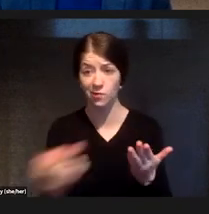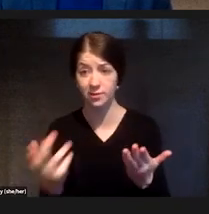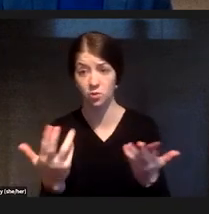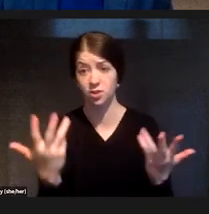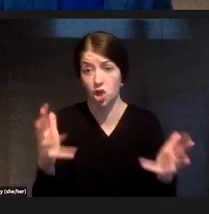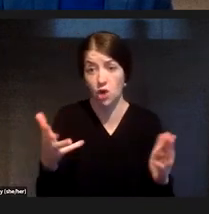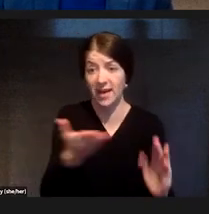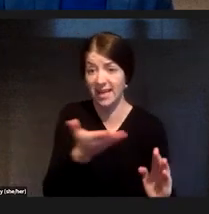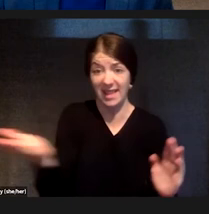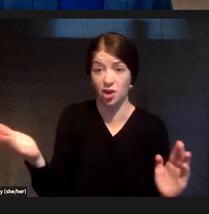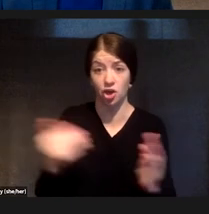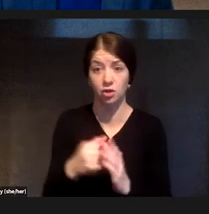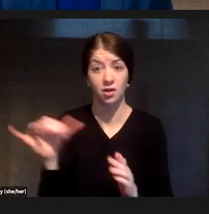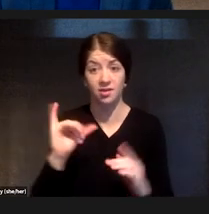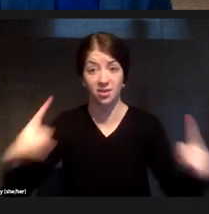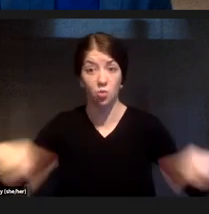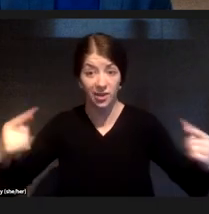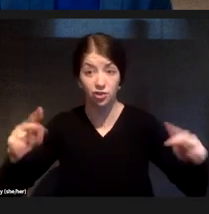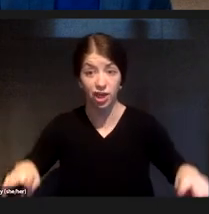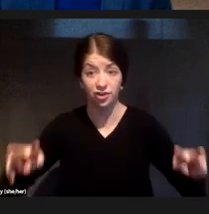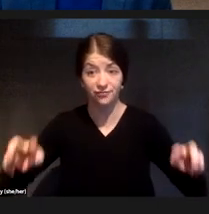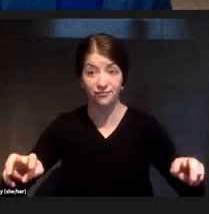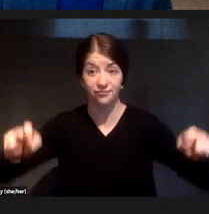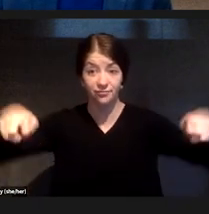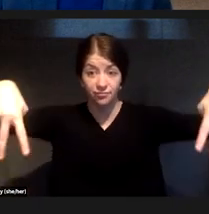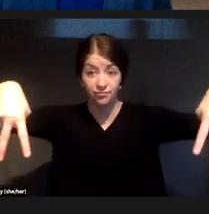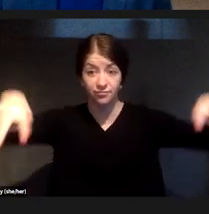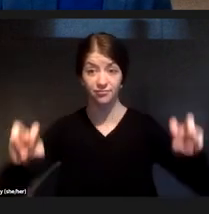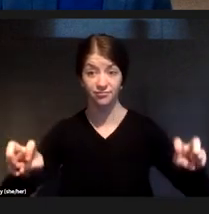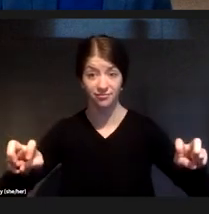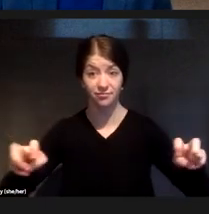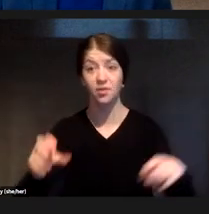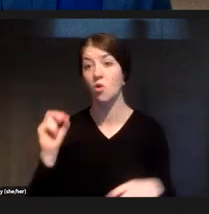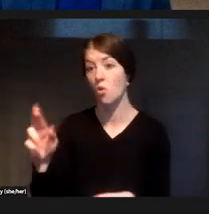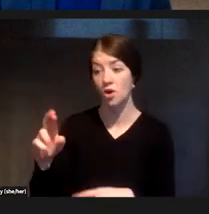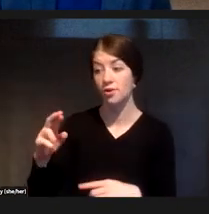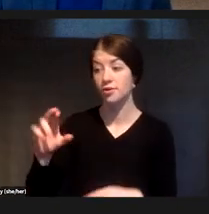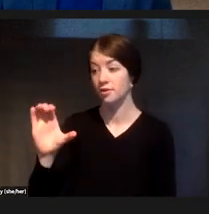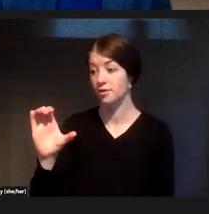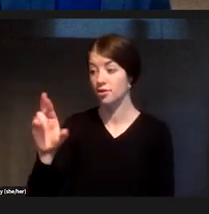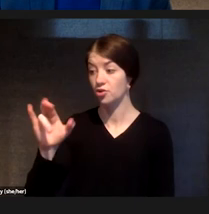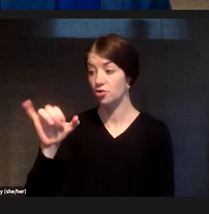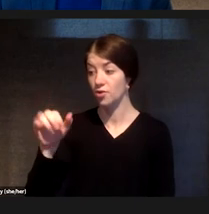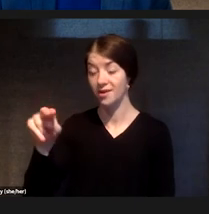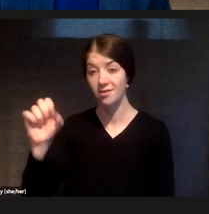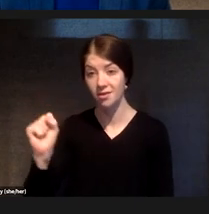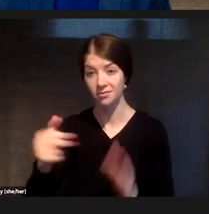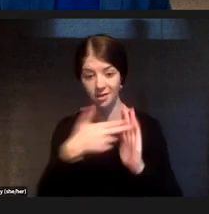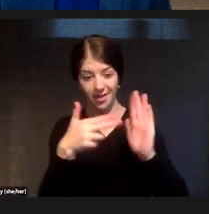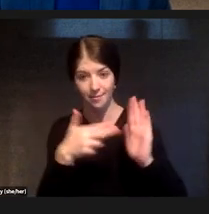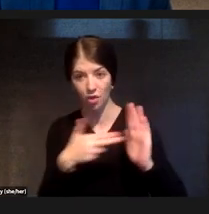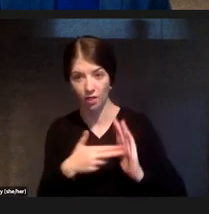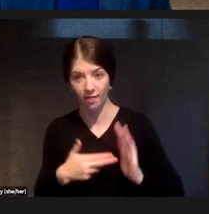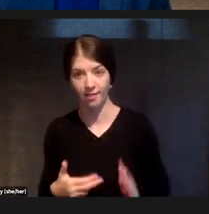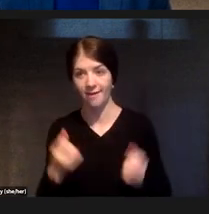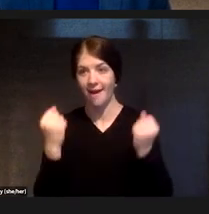The standing frame wheelchair, or the crayons with labels. And so how many labeled crayons are there that we have